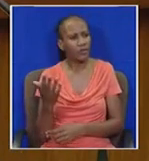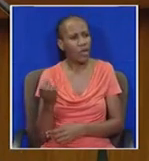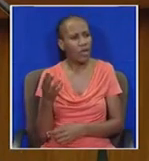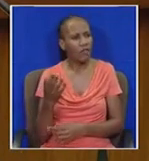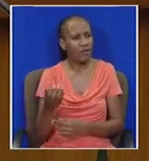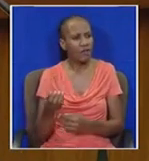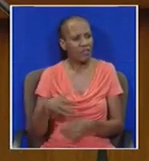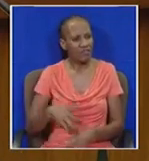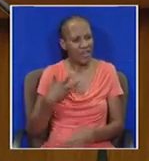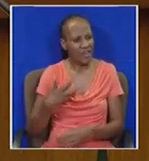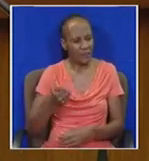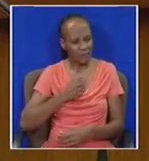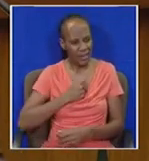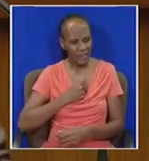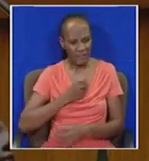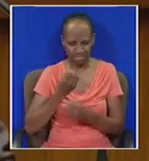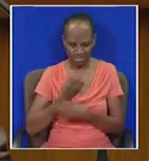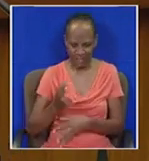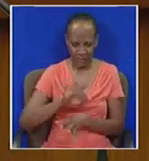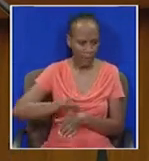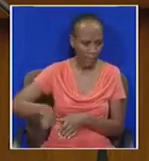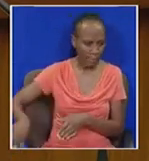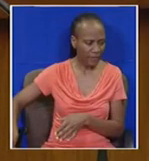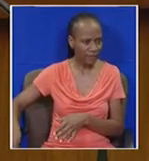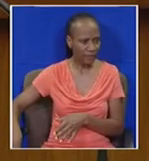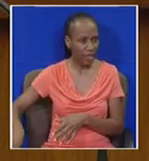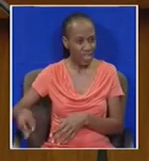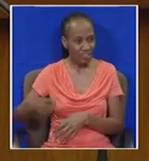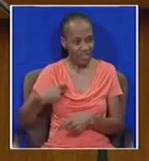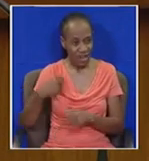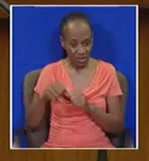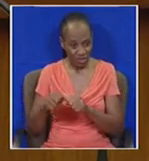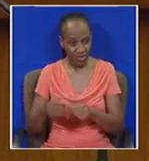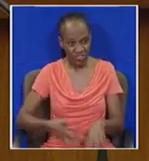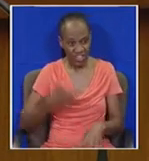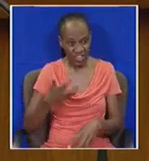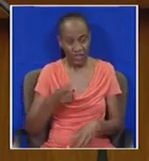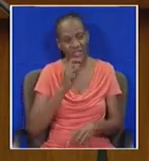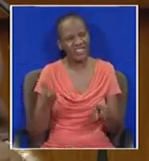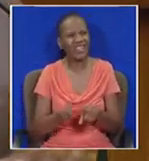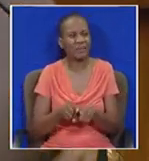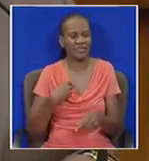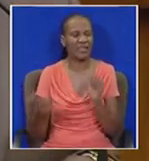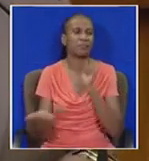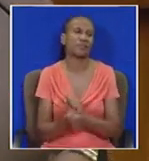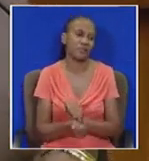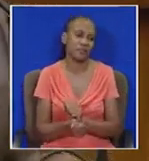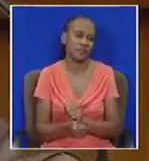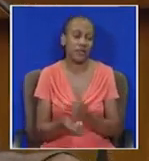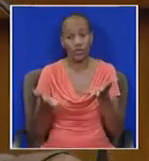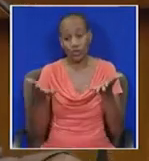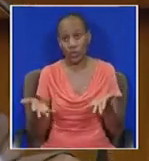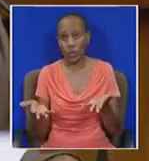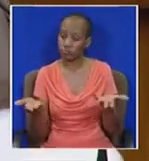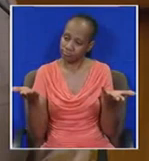bitterness behind and hatred, I would still be in prison in a larger South Africa. And so, honorable